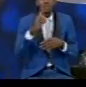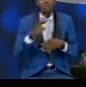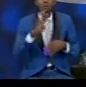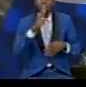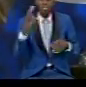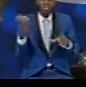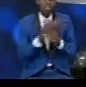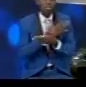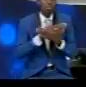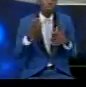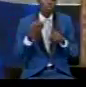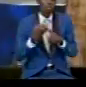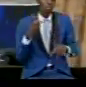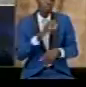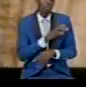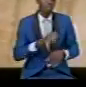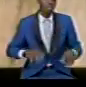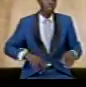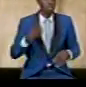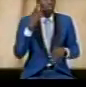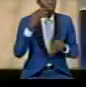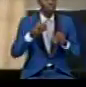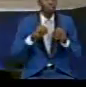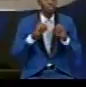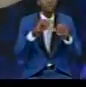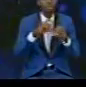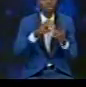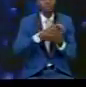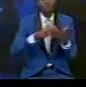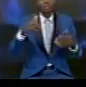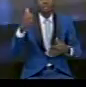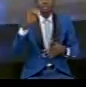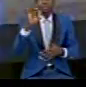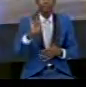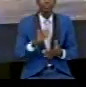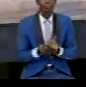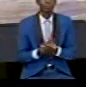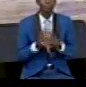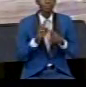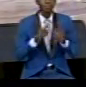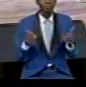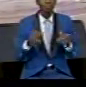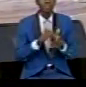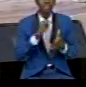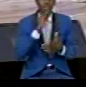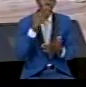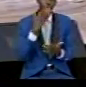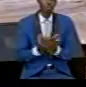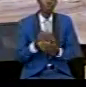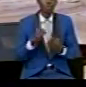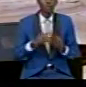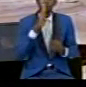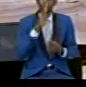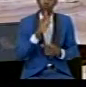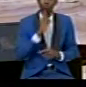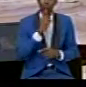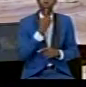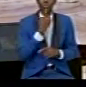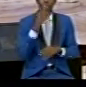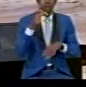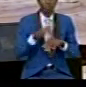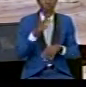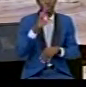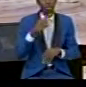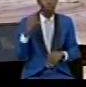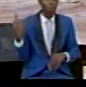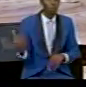from Christ. Look at verse 18. In verse 18, but it is good to be zealously affected,